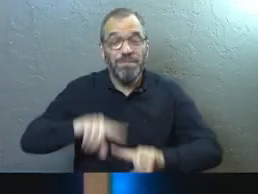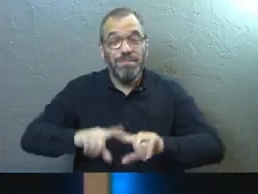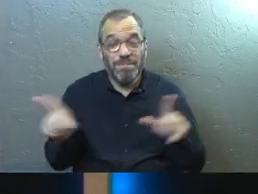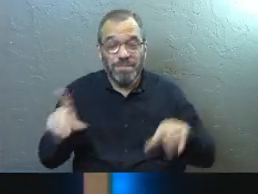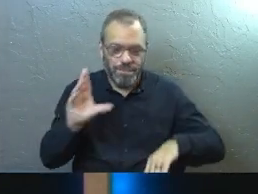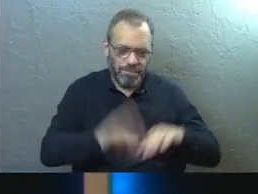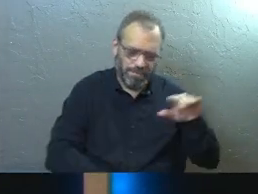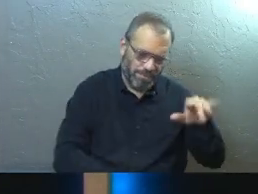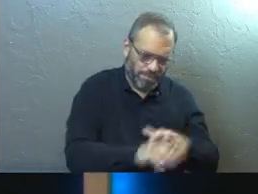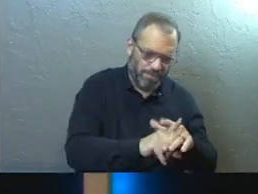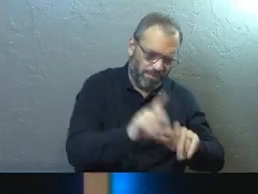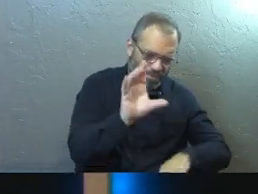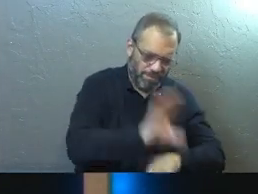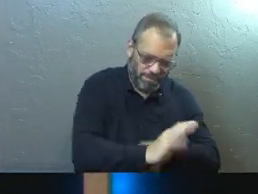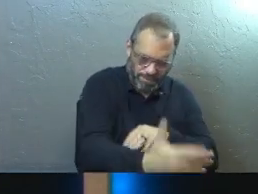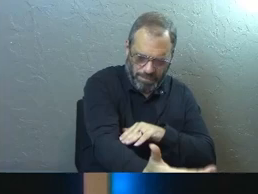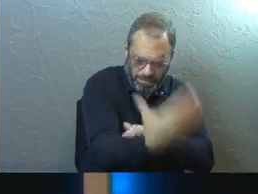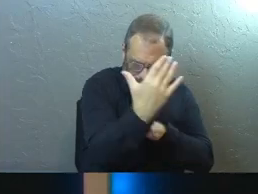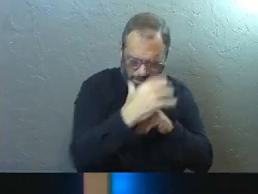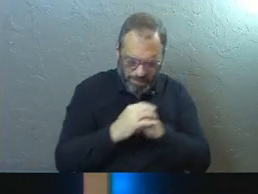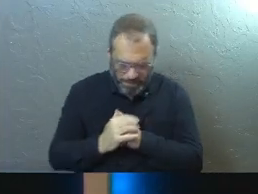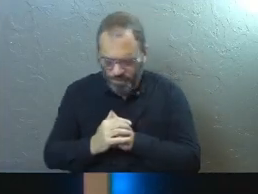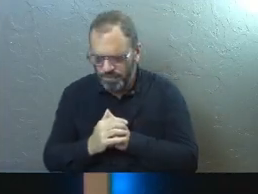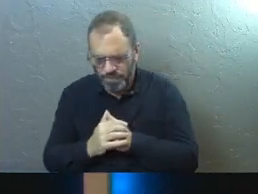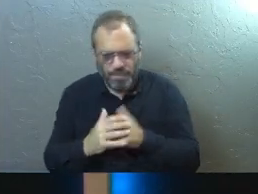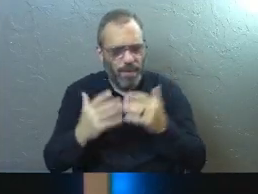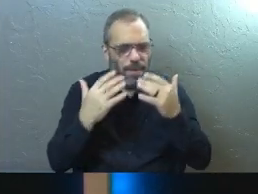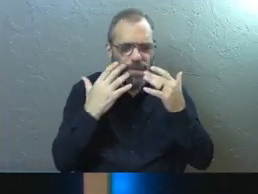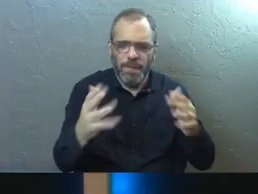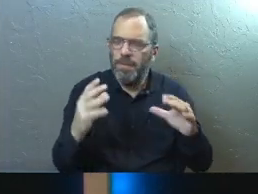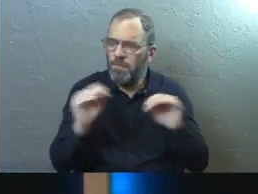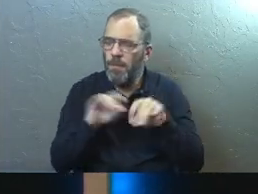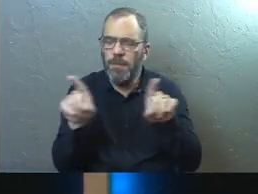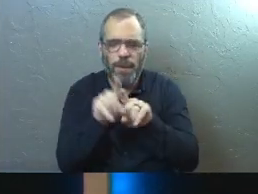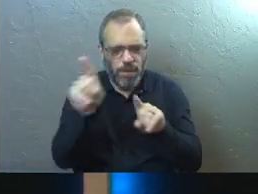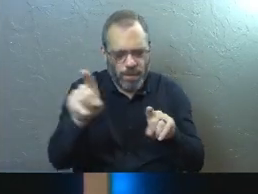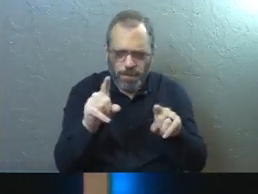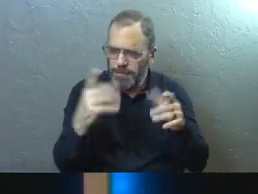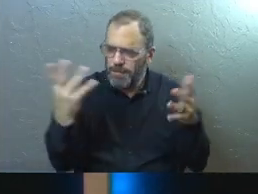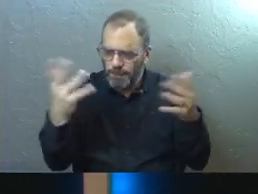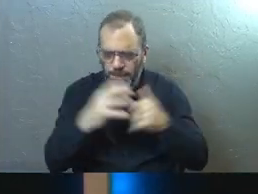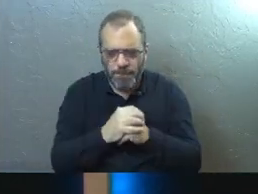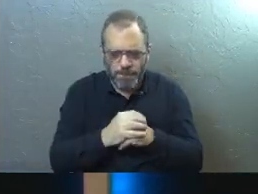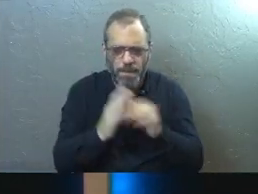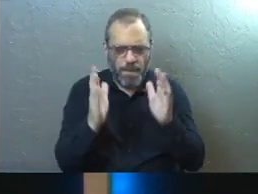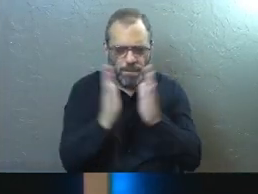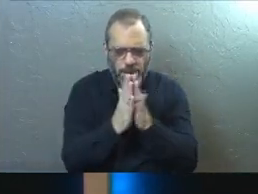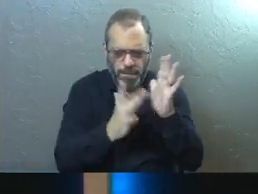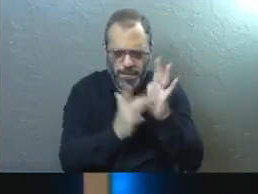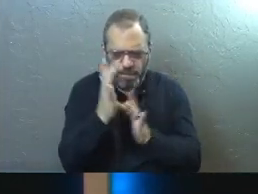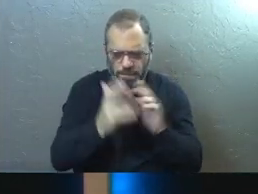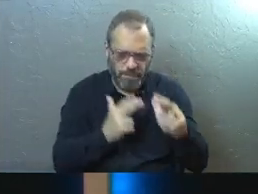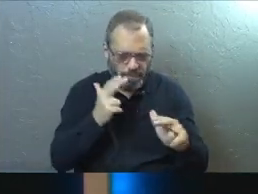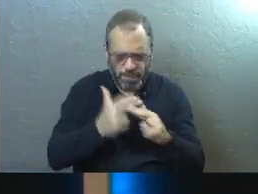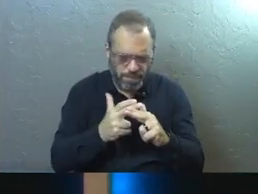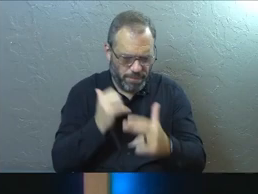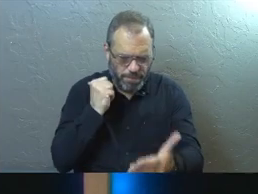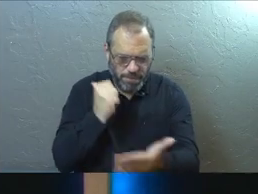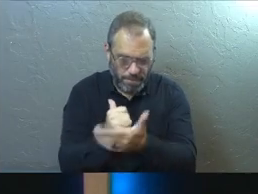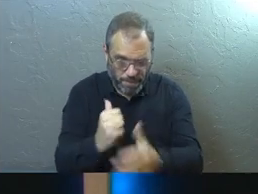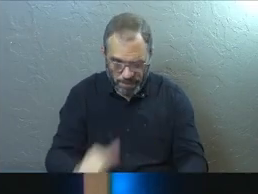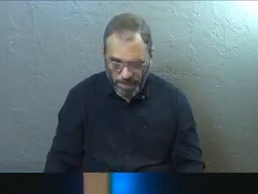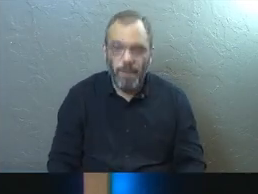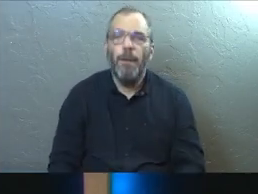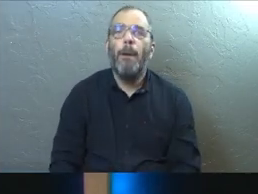different than the way that we came in. God, we'd leave more like you in some way. Just pray this in Jesus' name.